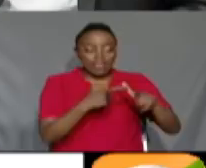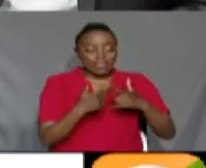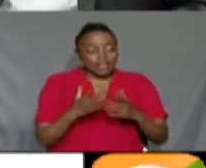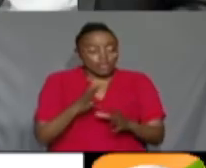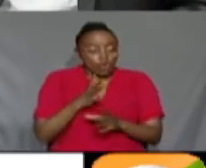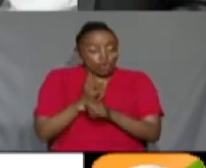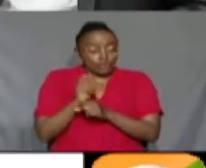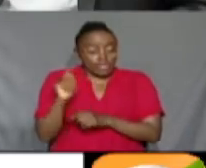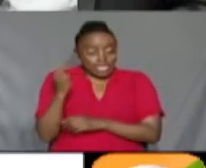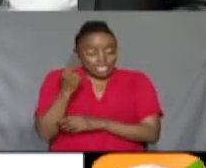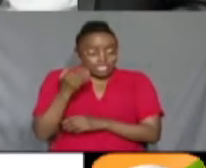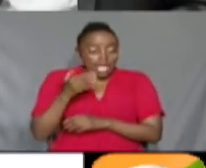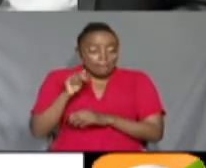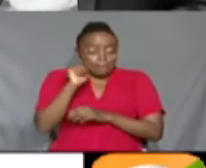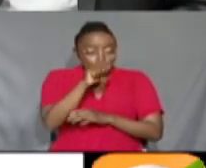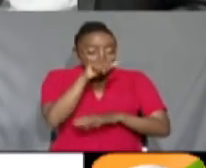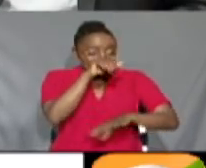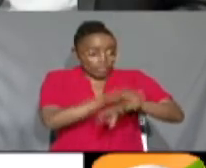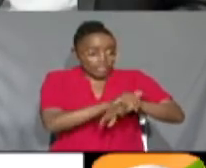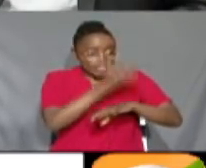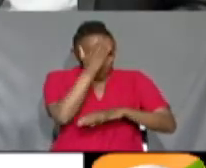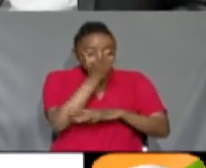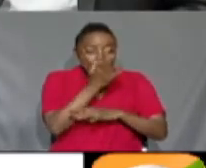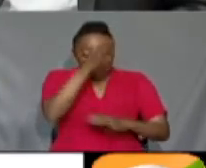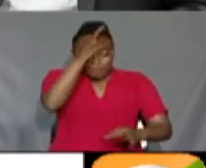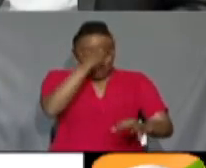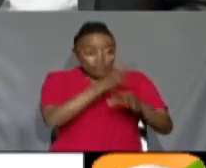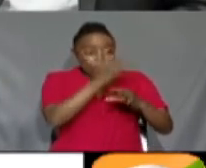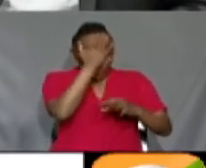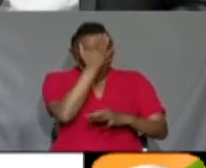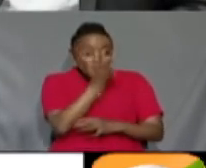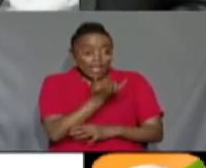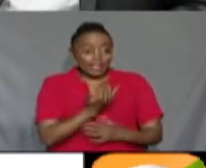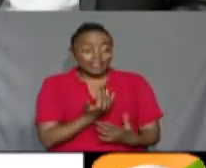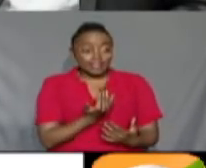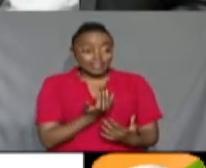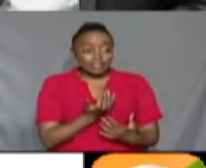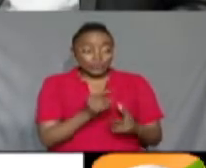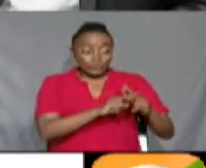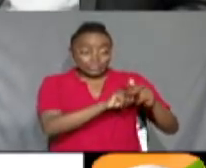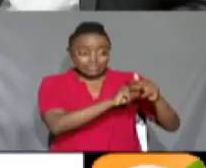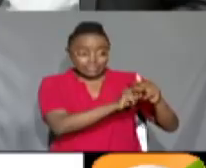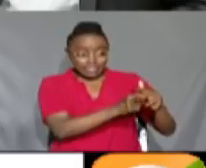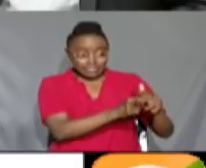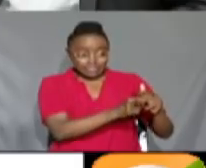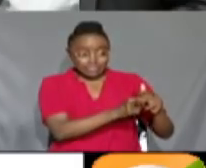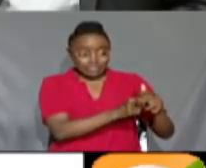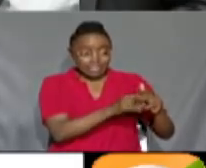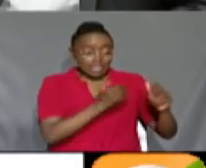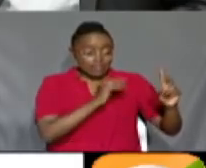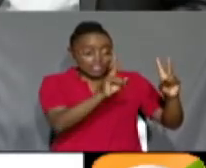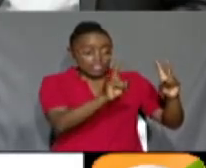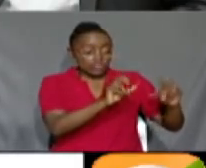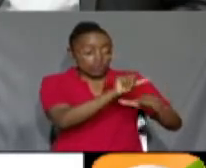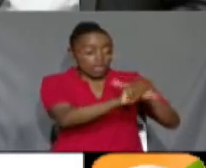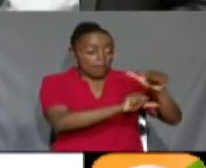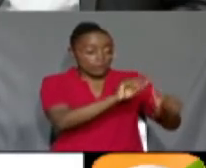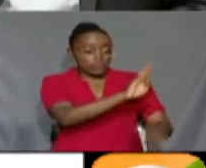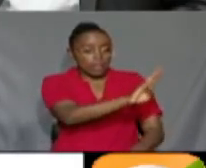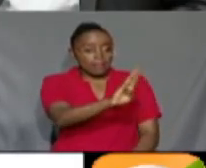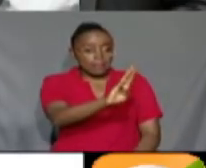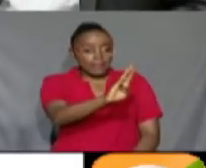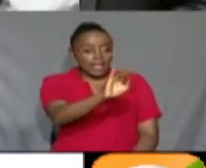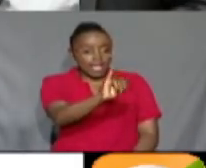because we will be seen to have been faithful to why it is that we commenced the issue of BBI. And I must say